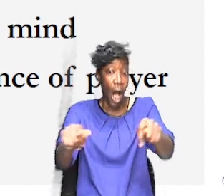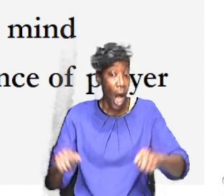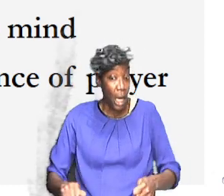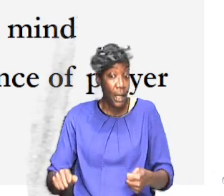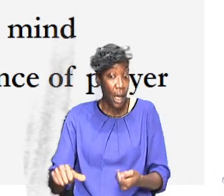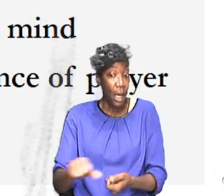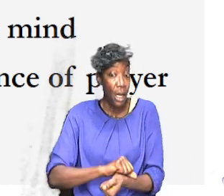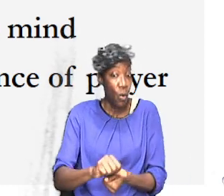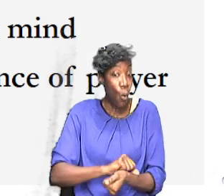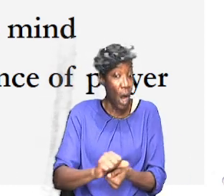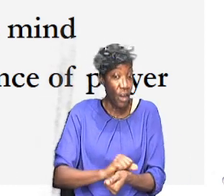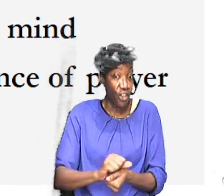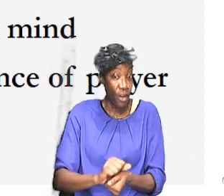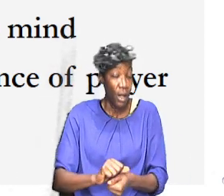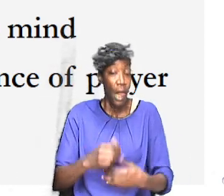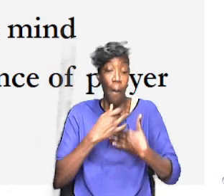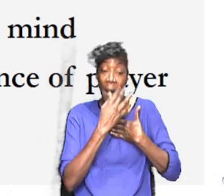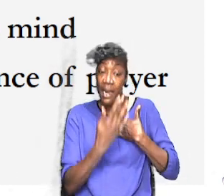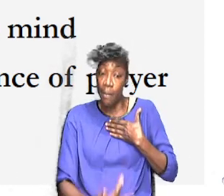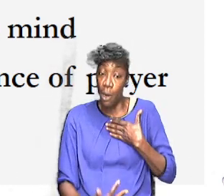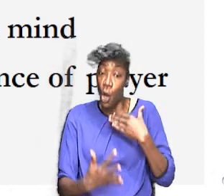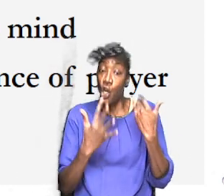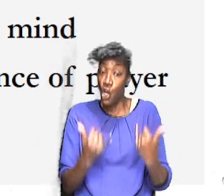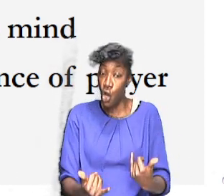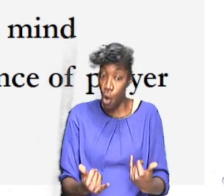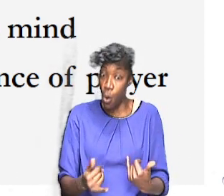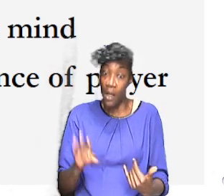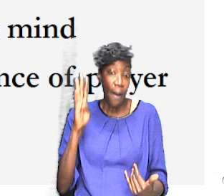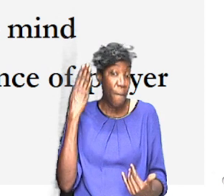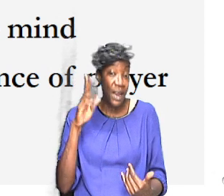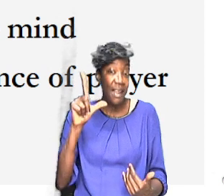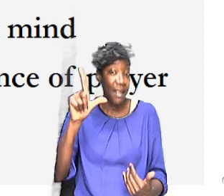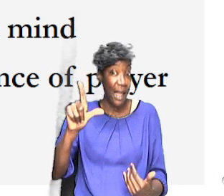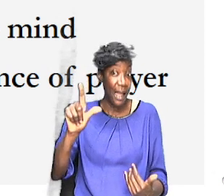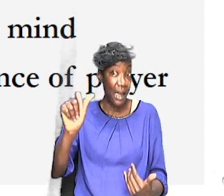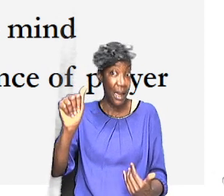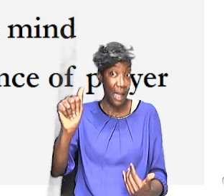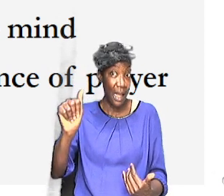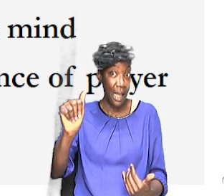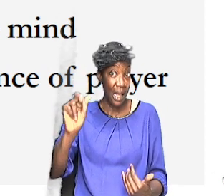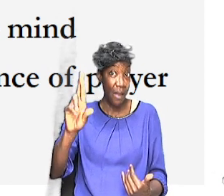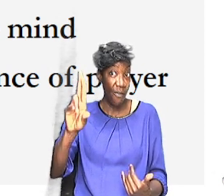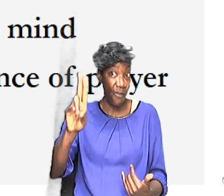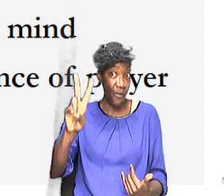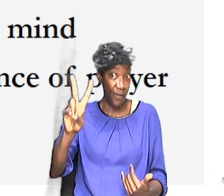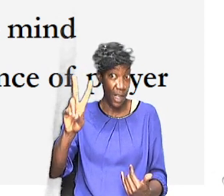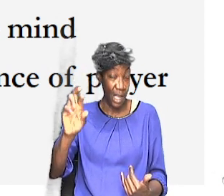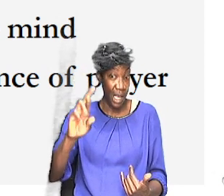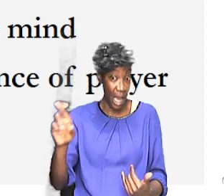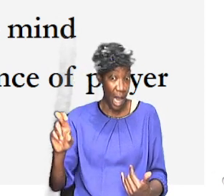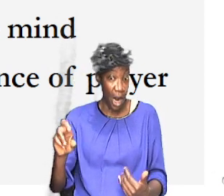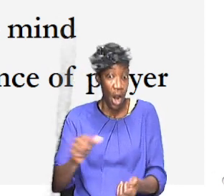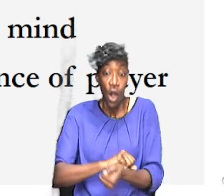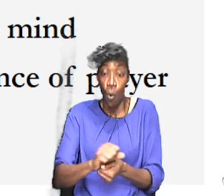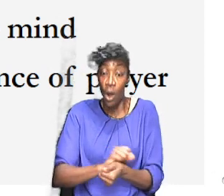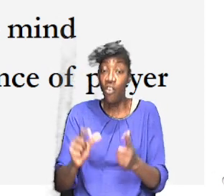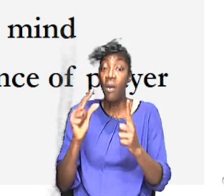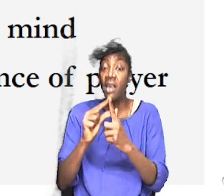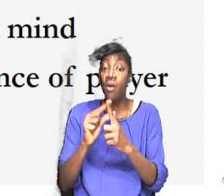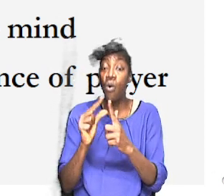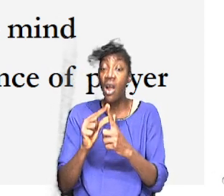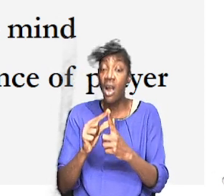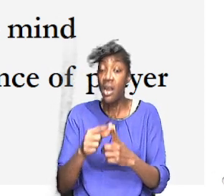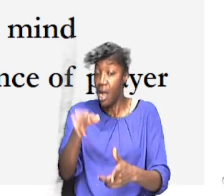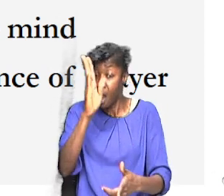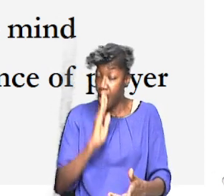laver, we are washed by the word of God. So apart from the fact that God deals with our sin and our guilt